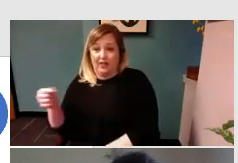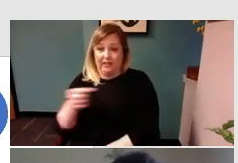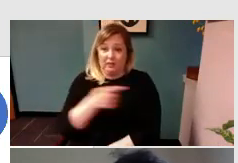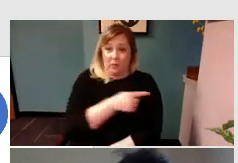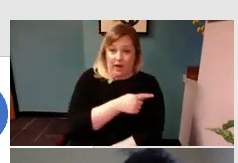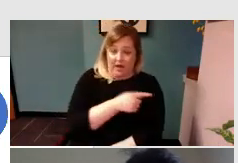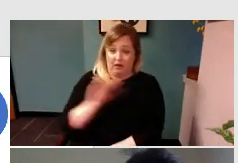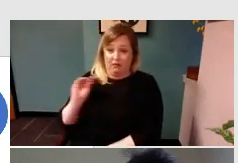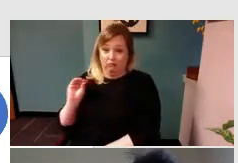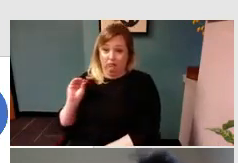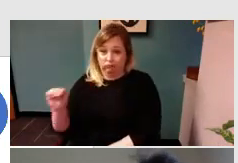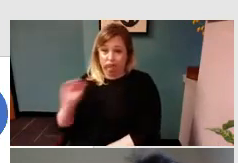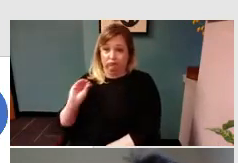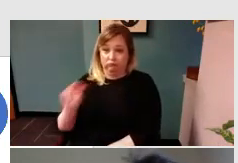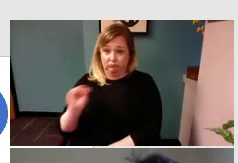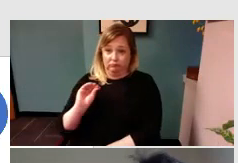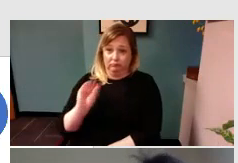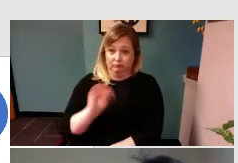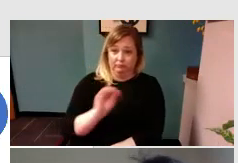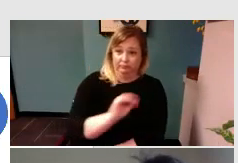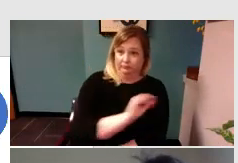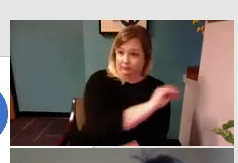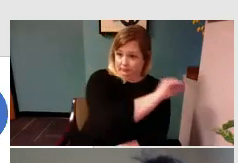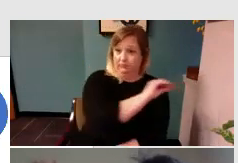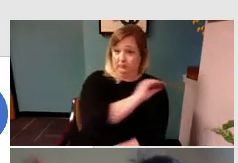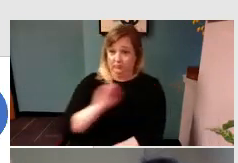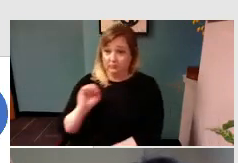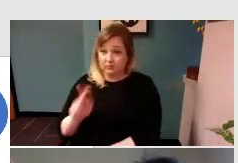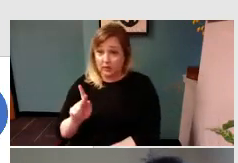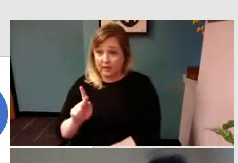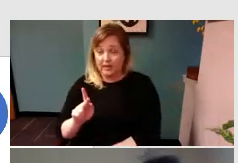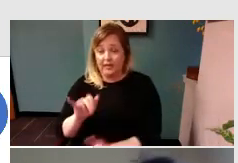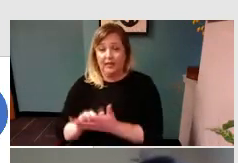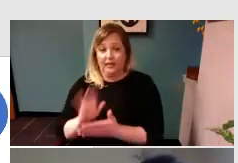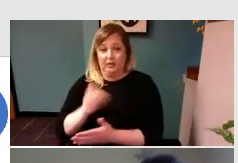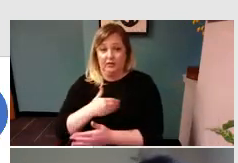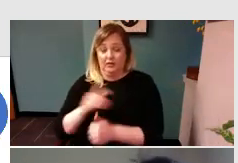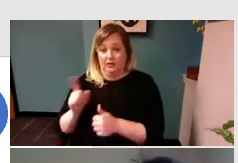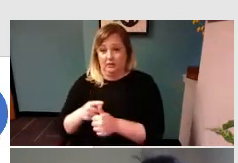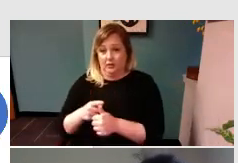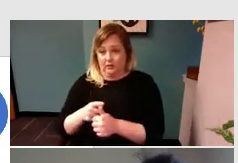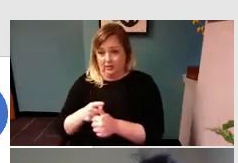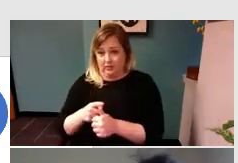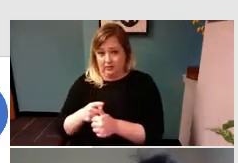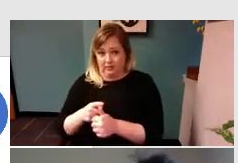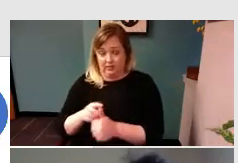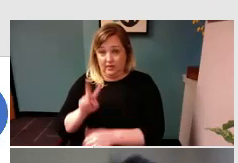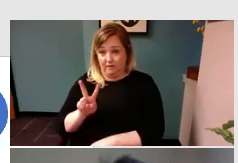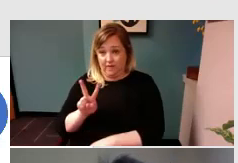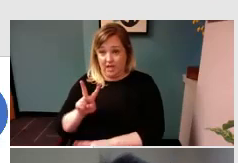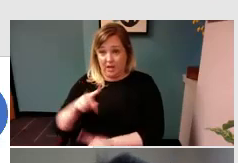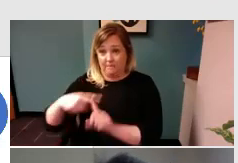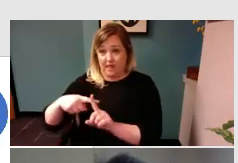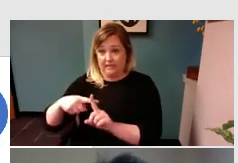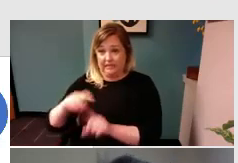so on, right? So that was our first V plus C complexity. Now what we would do is